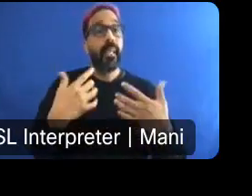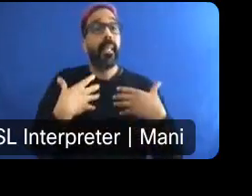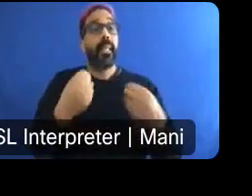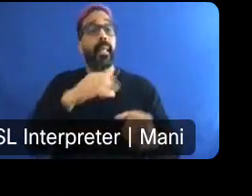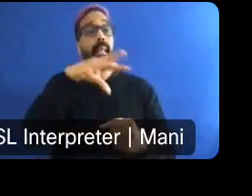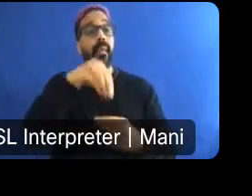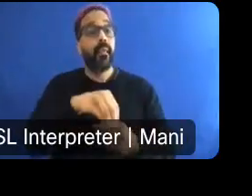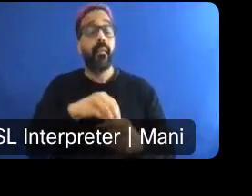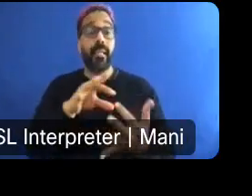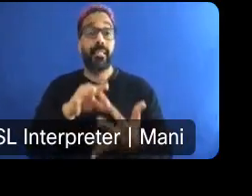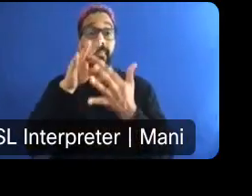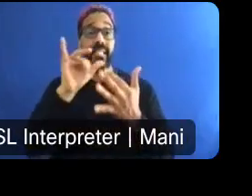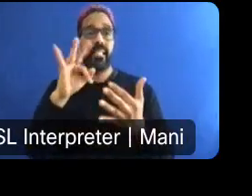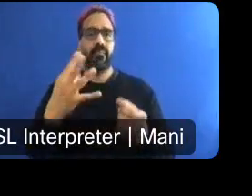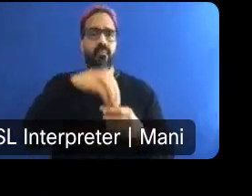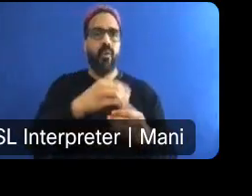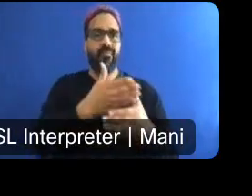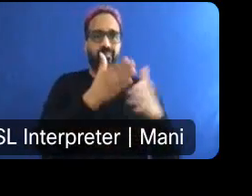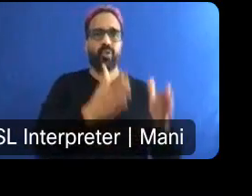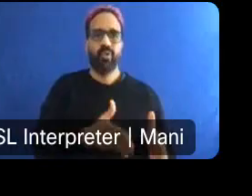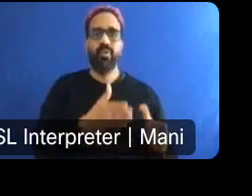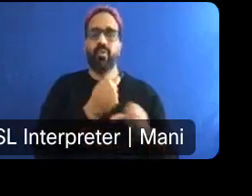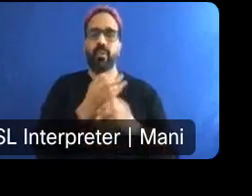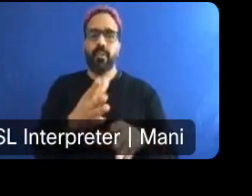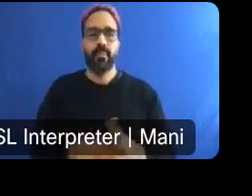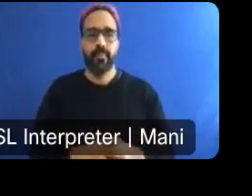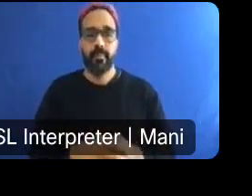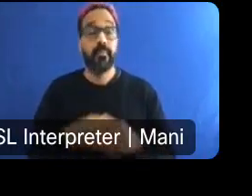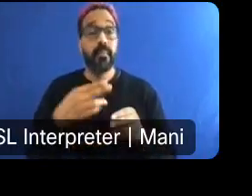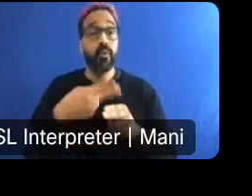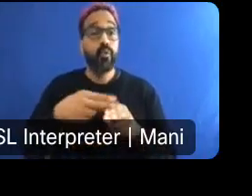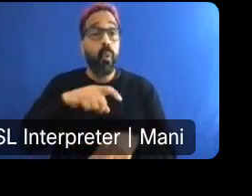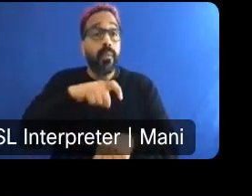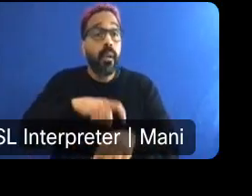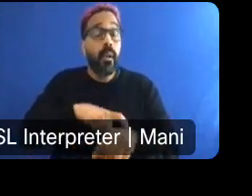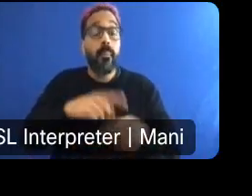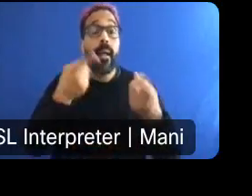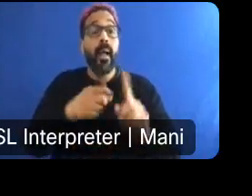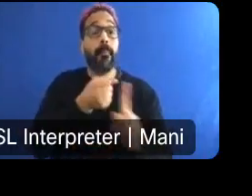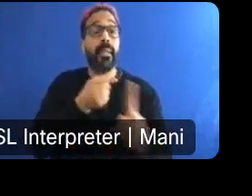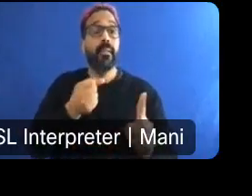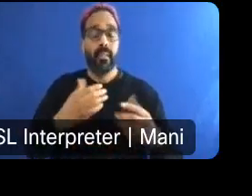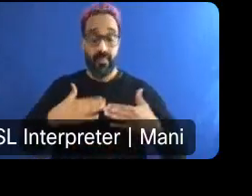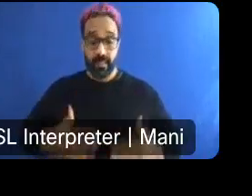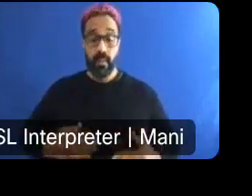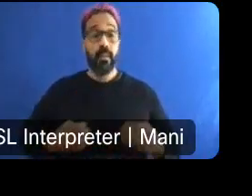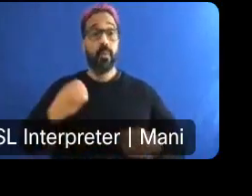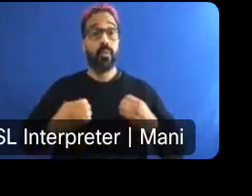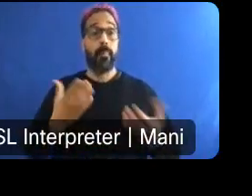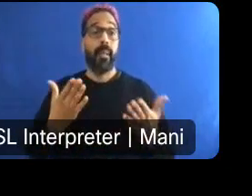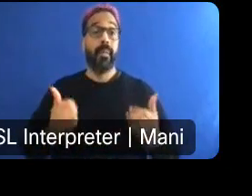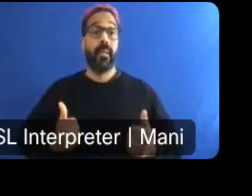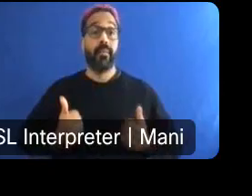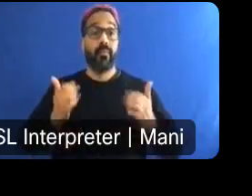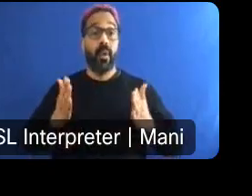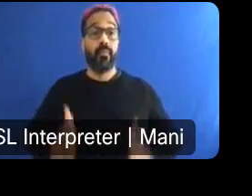For short-term impacts, specifically for the physical and emotional, a survivor may not have the ability